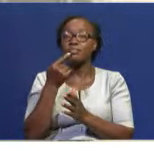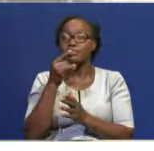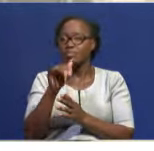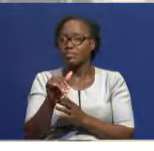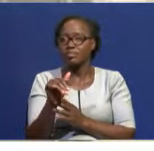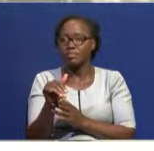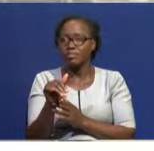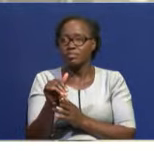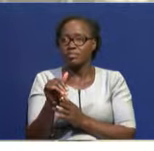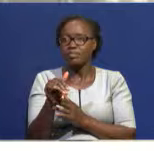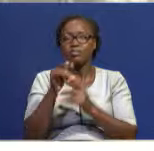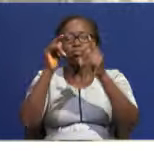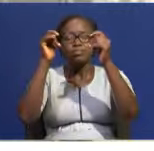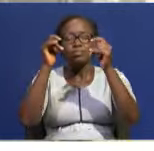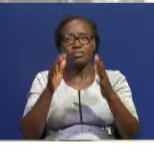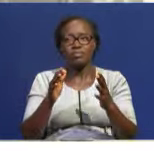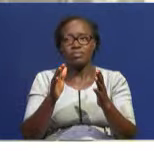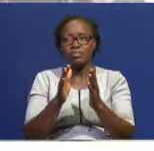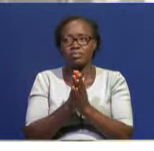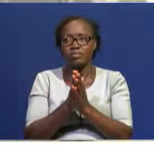that